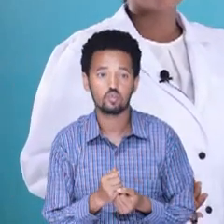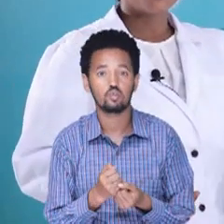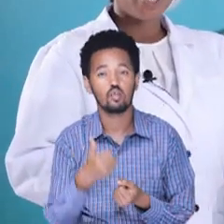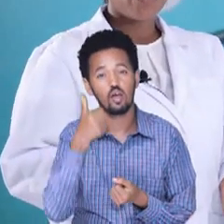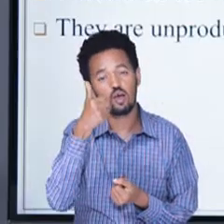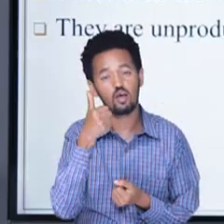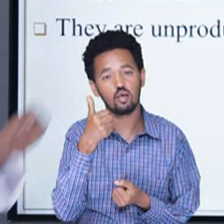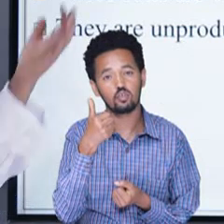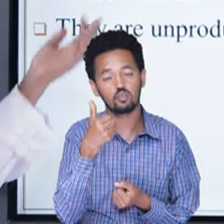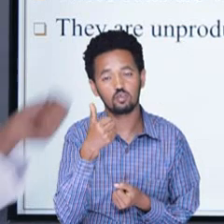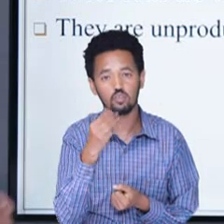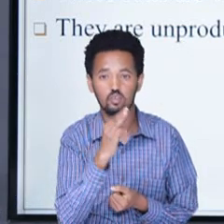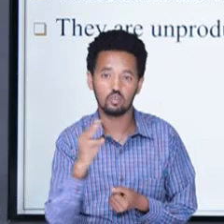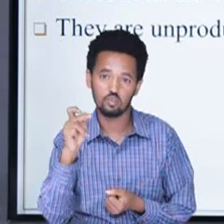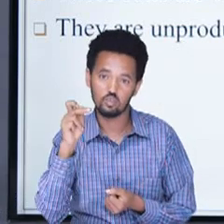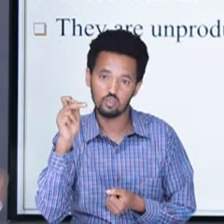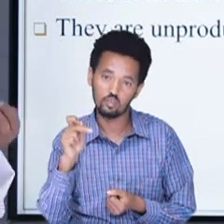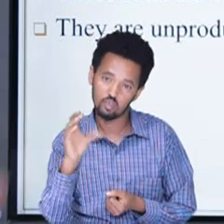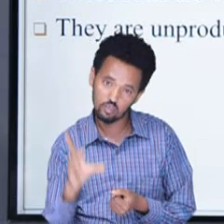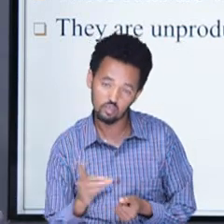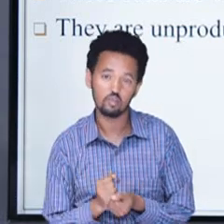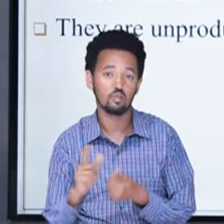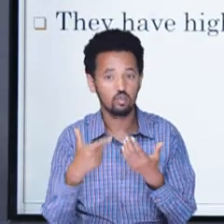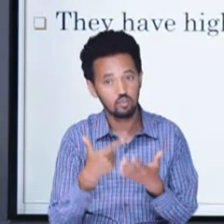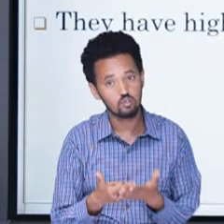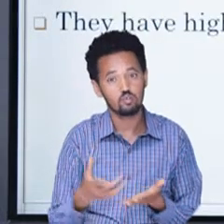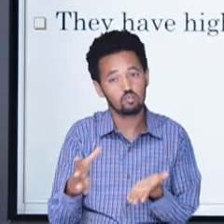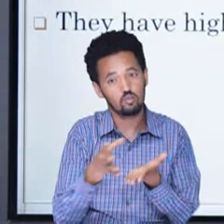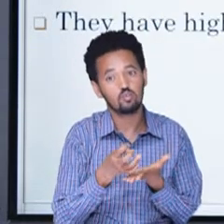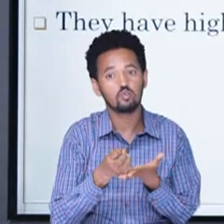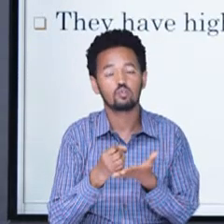acidic, and shallow, so these soil are unproductive.